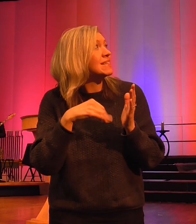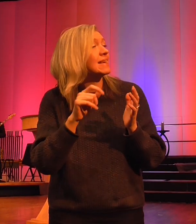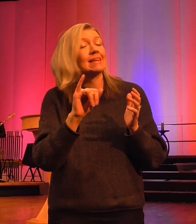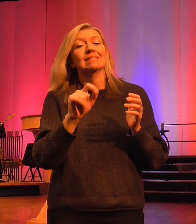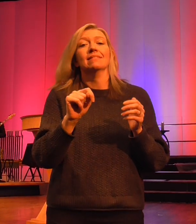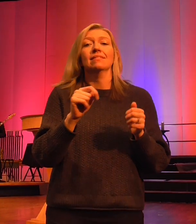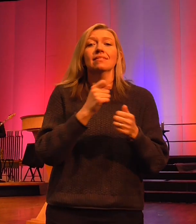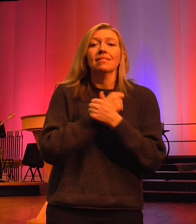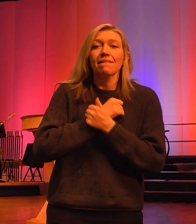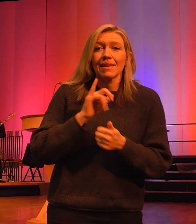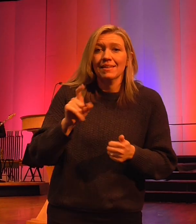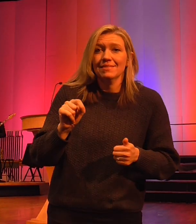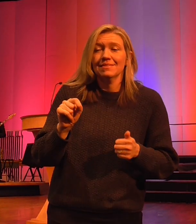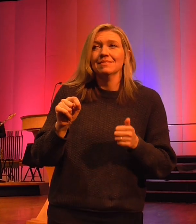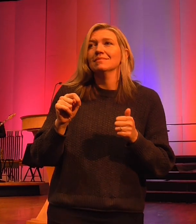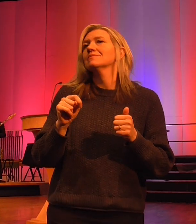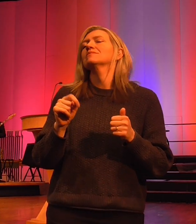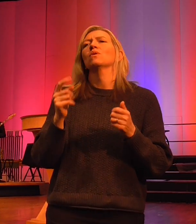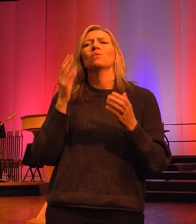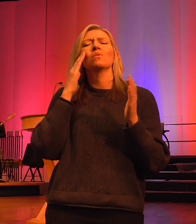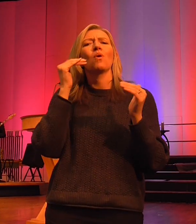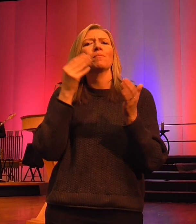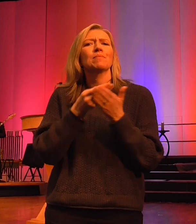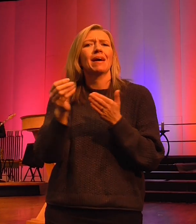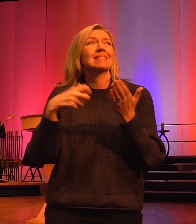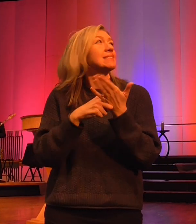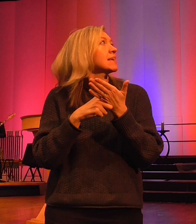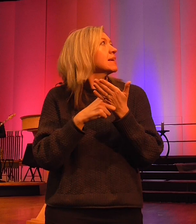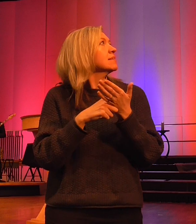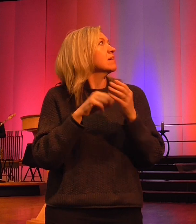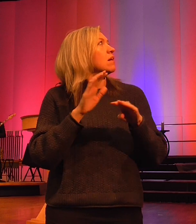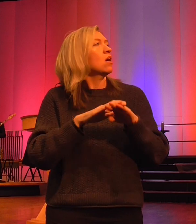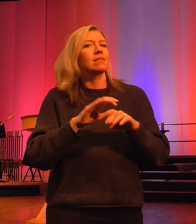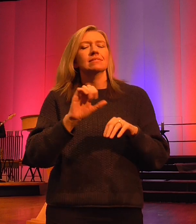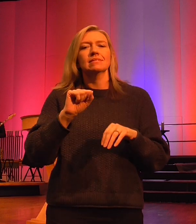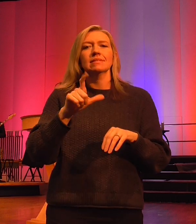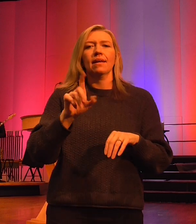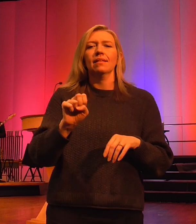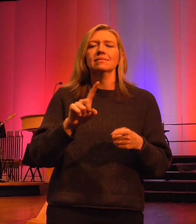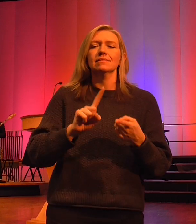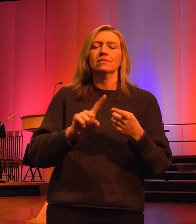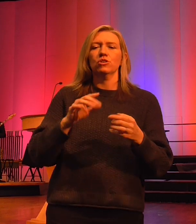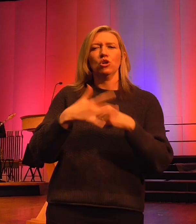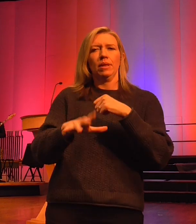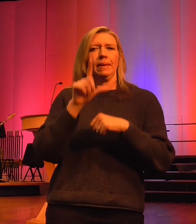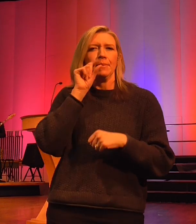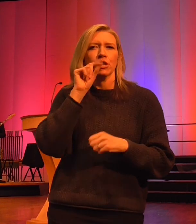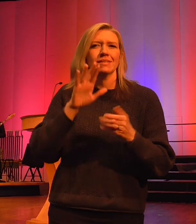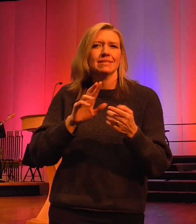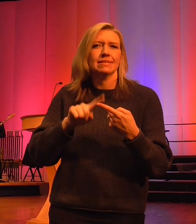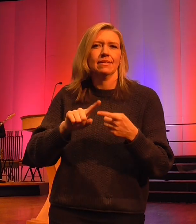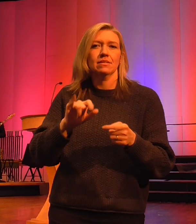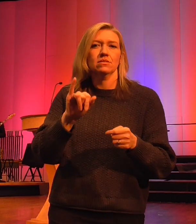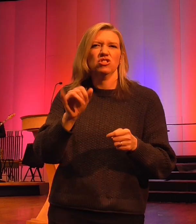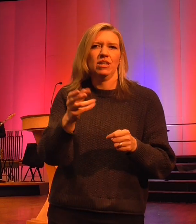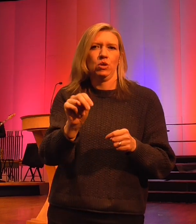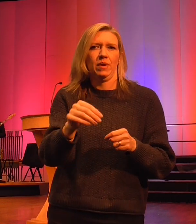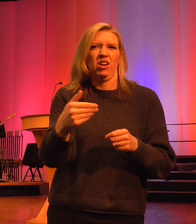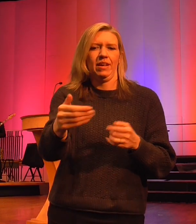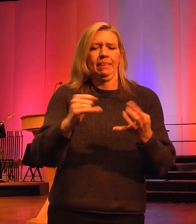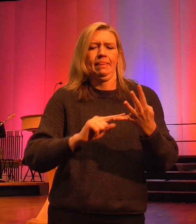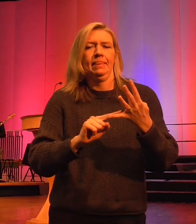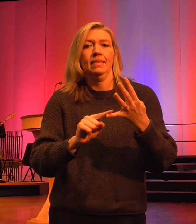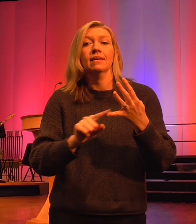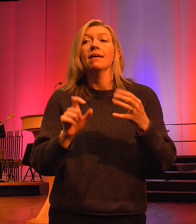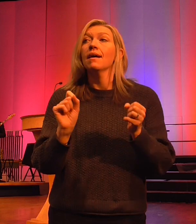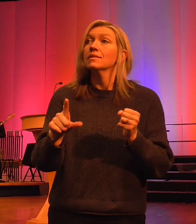So we hope that you'll buy a ticket. Early bird tickets will be on sale until the 31st of January. Not only do we ask you to buy a ticket,